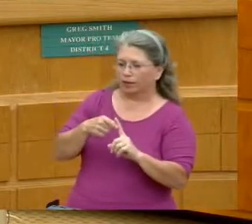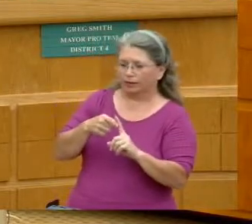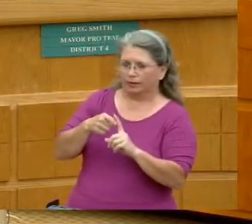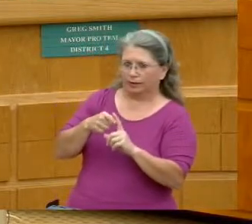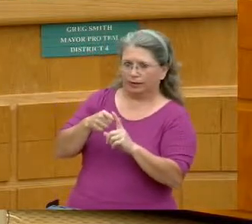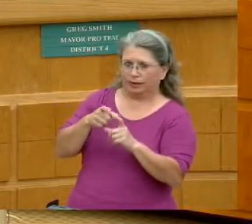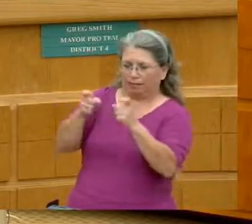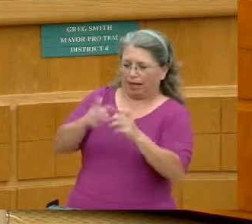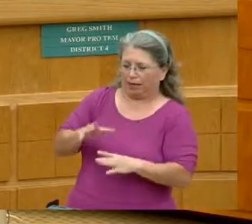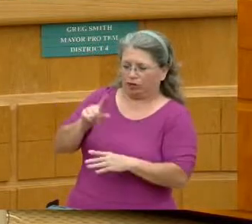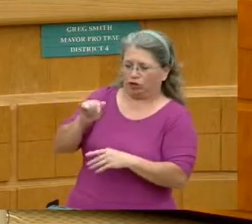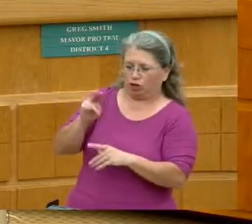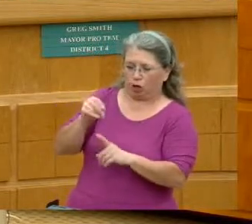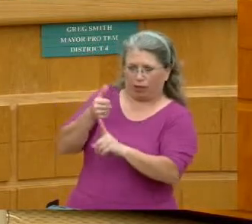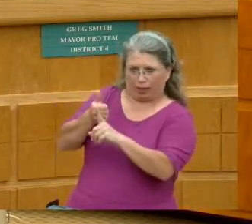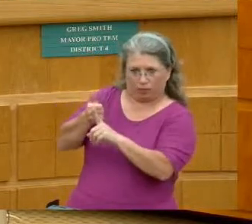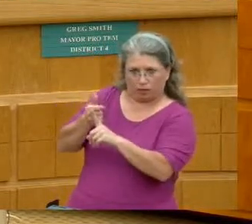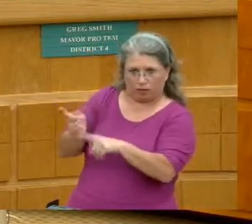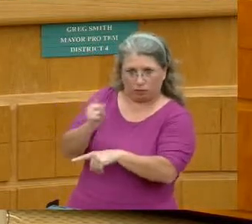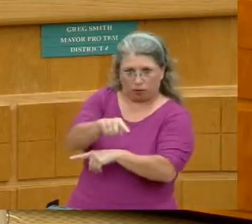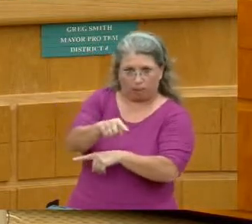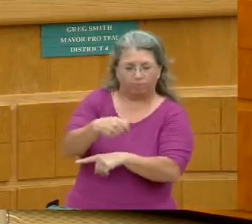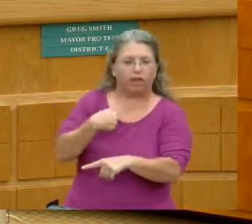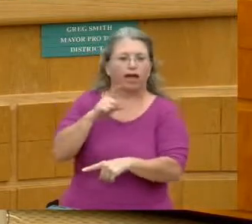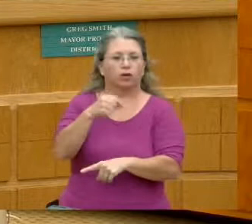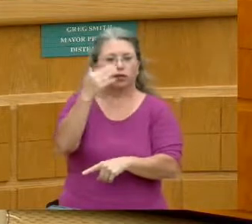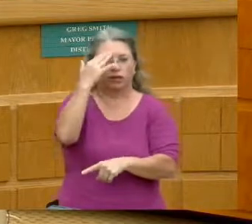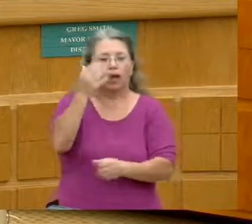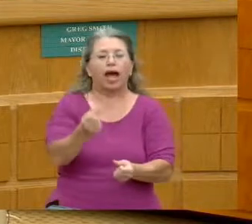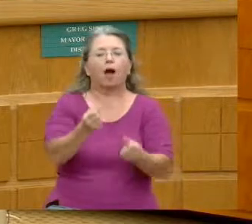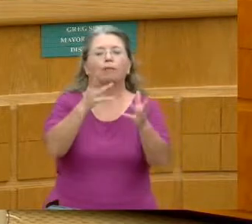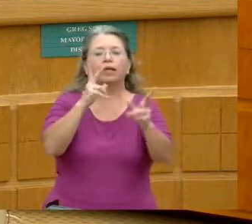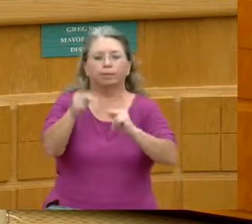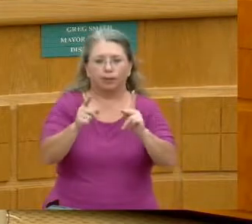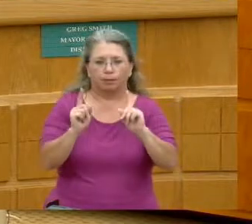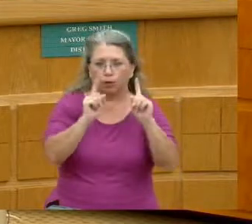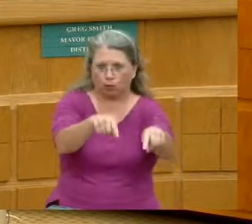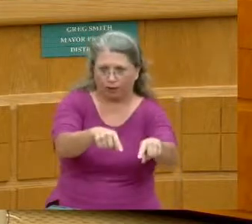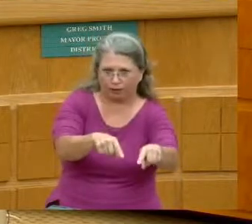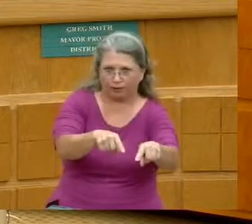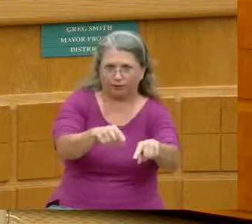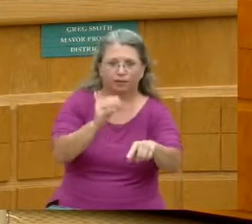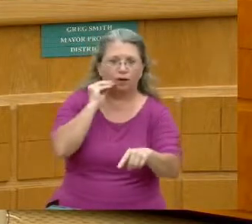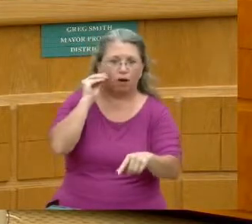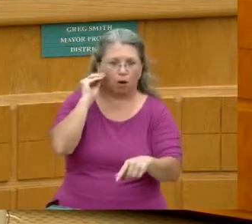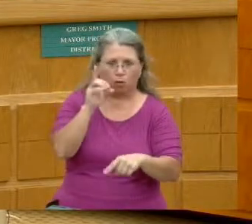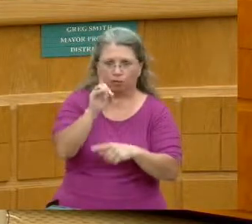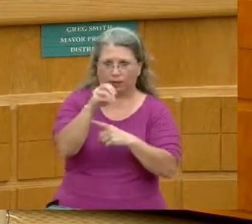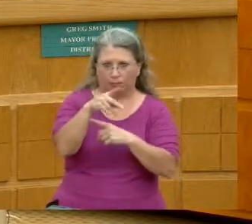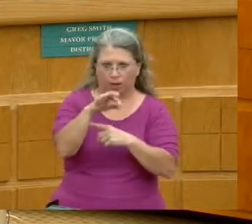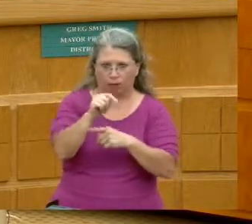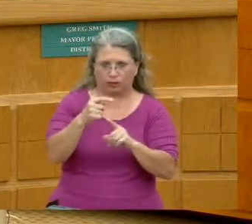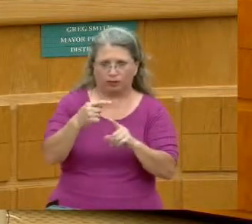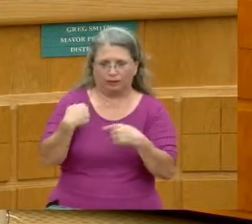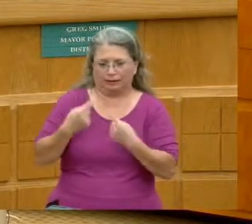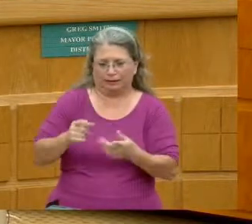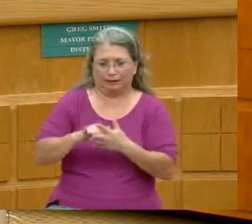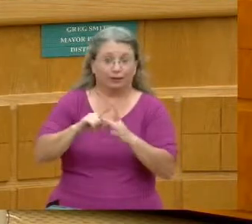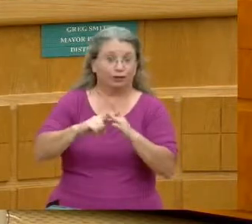just know that there was a lot of people that went to Home Depot since the pandemic started. So that's how it